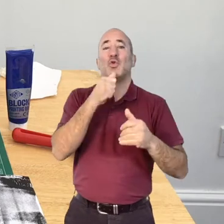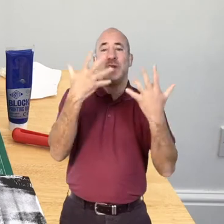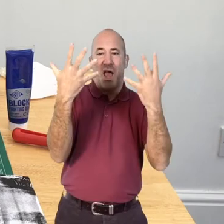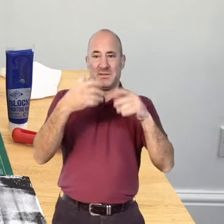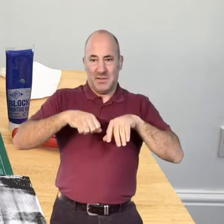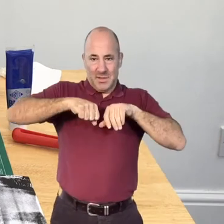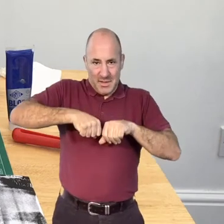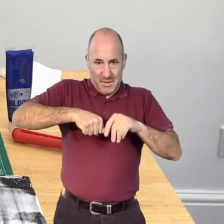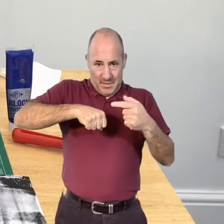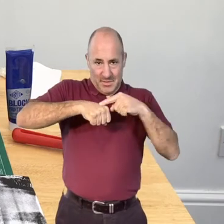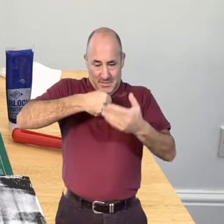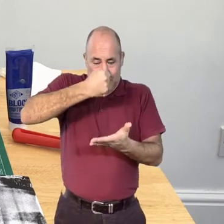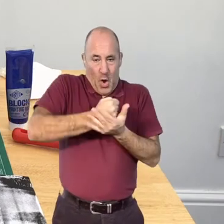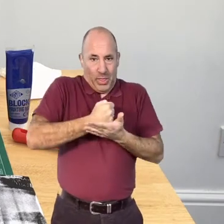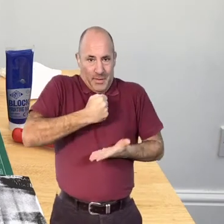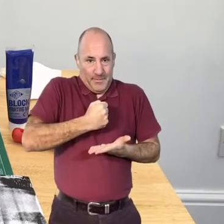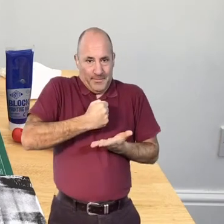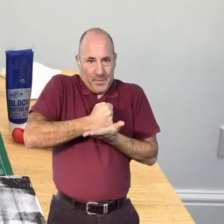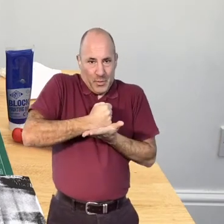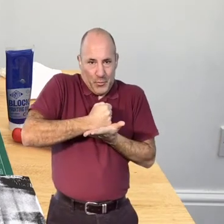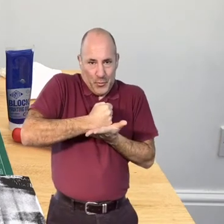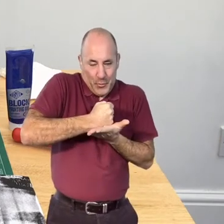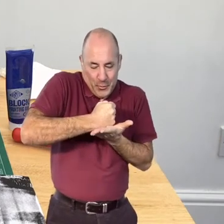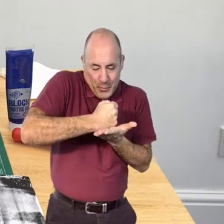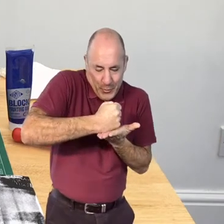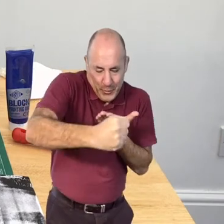the bottom of your fist, press down firmly,